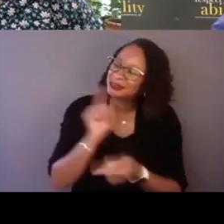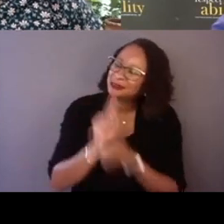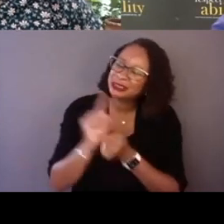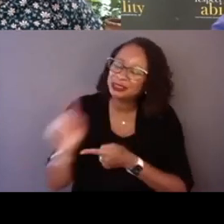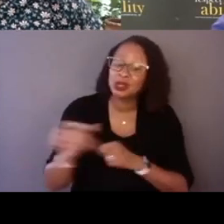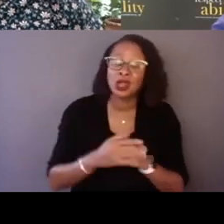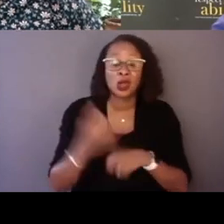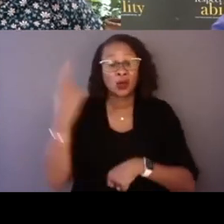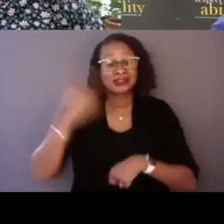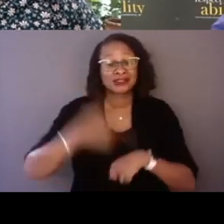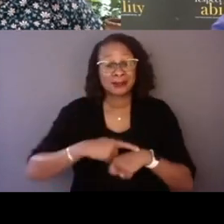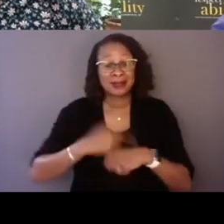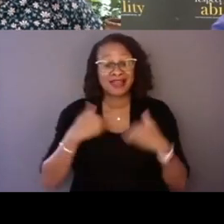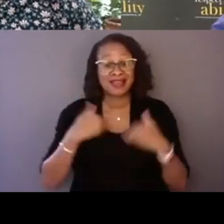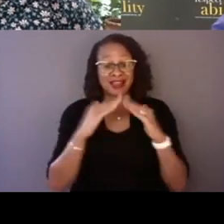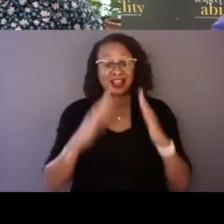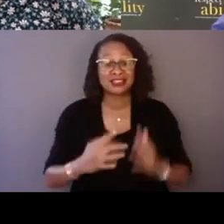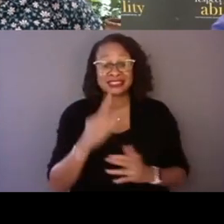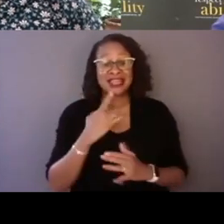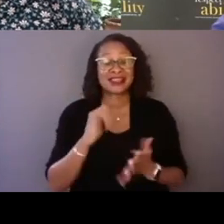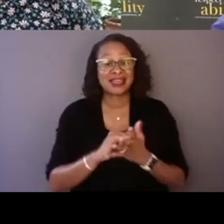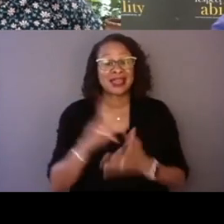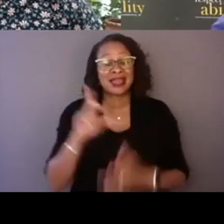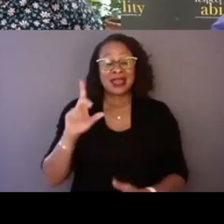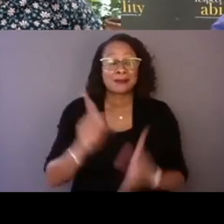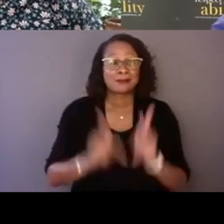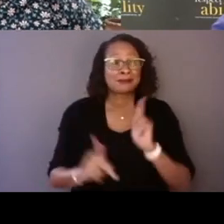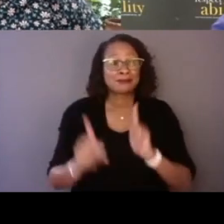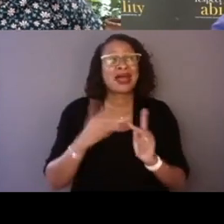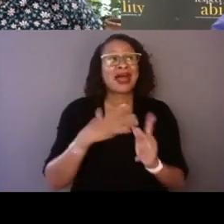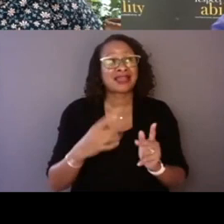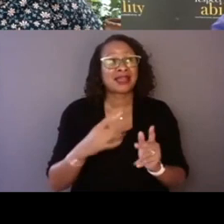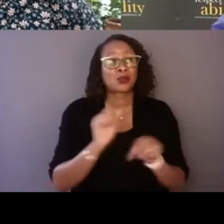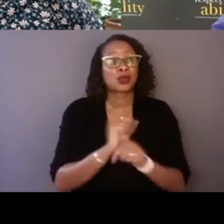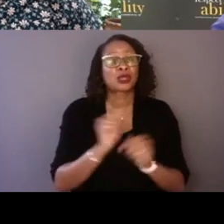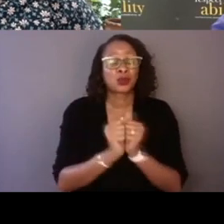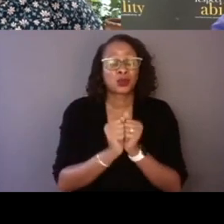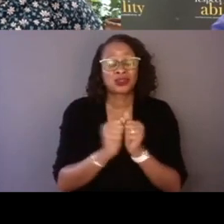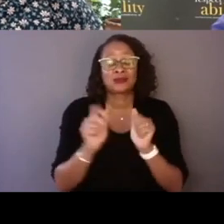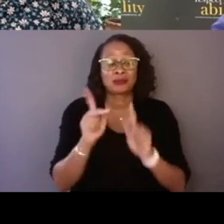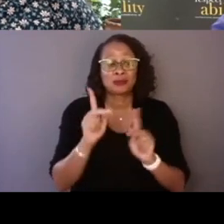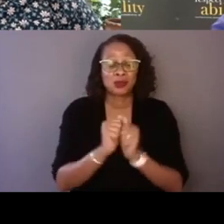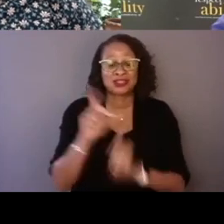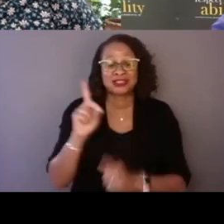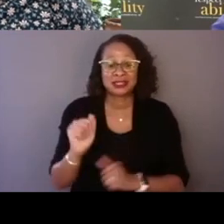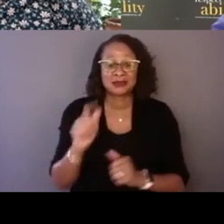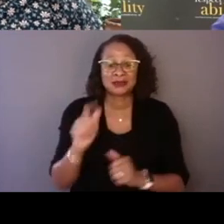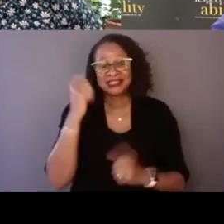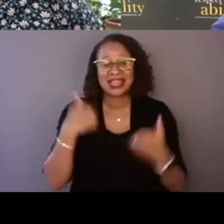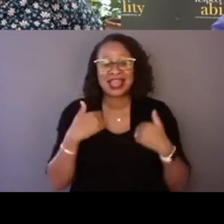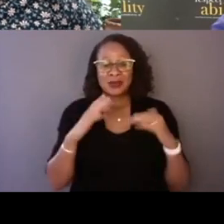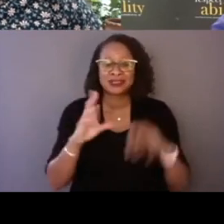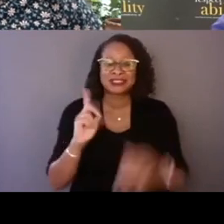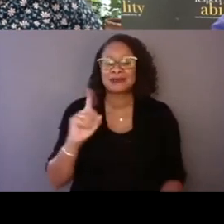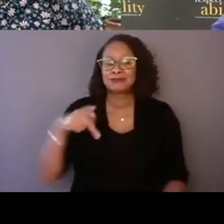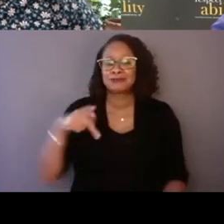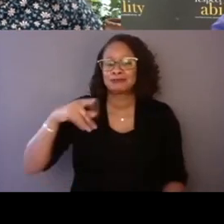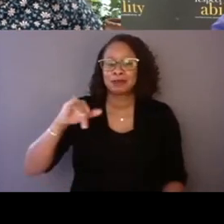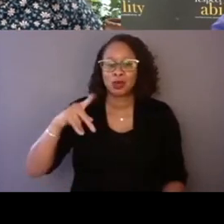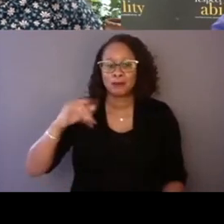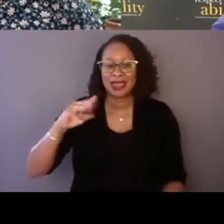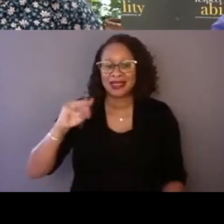colleague who said that people with disability, he liked working with me because I was diplomatic. I had a great sense of humor